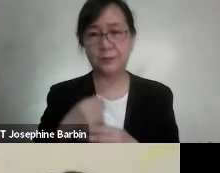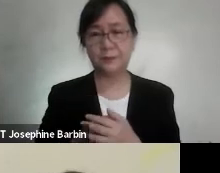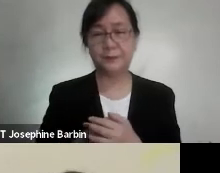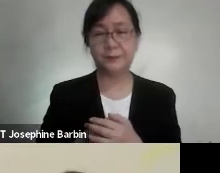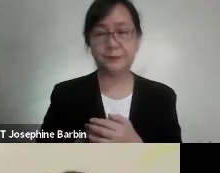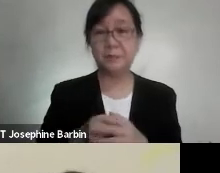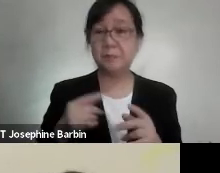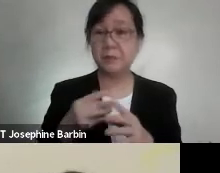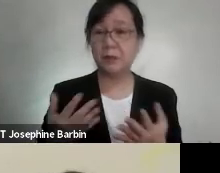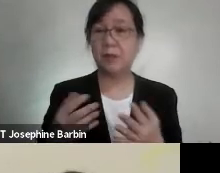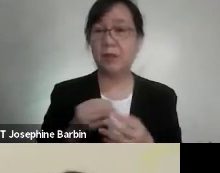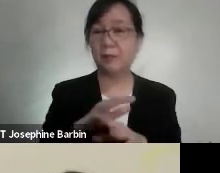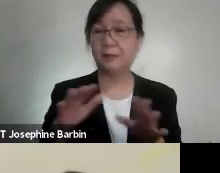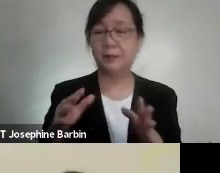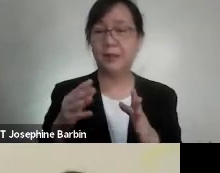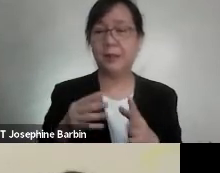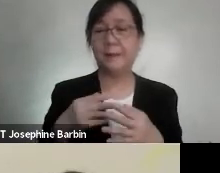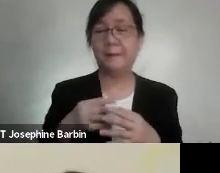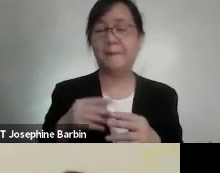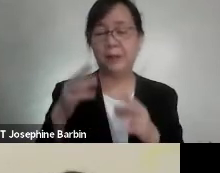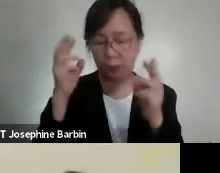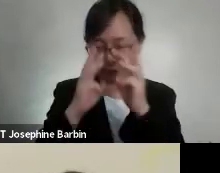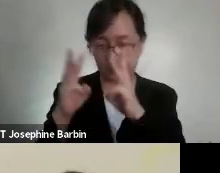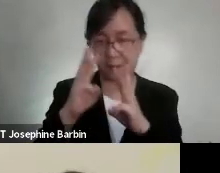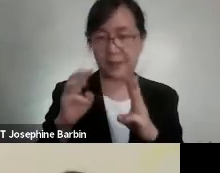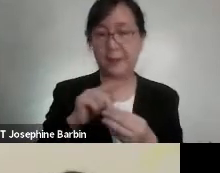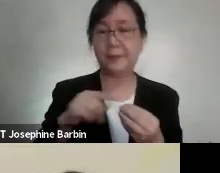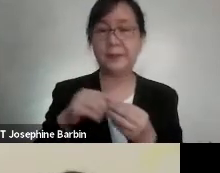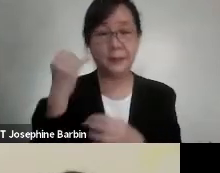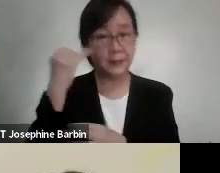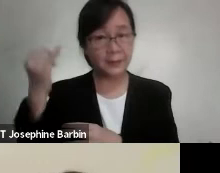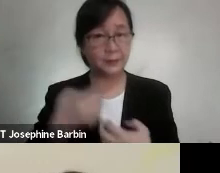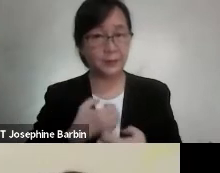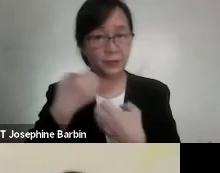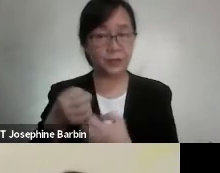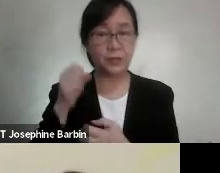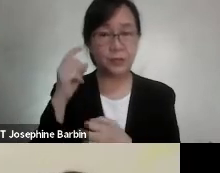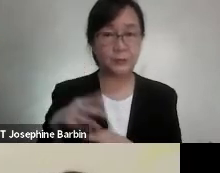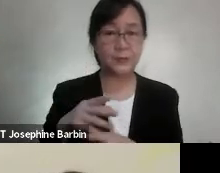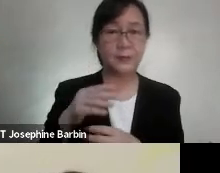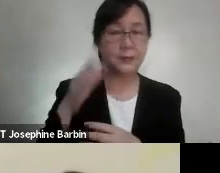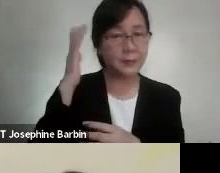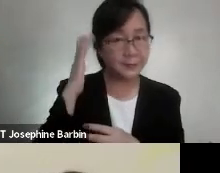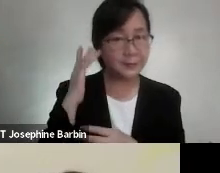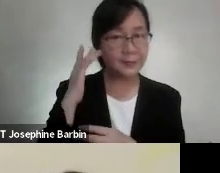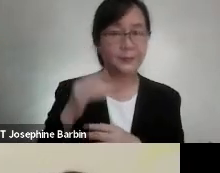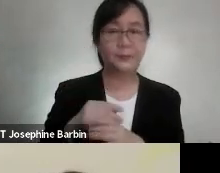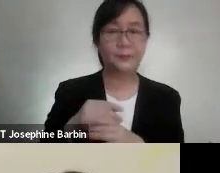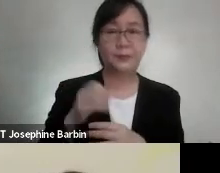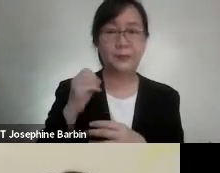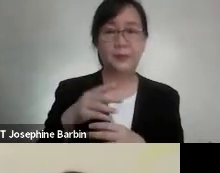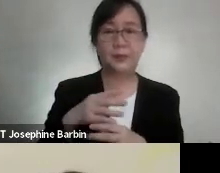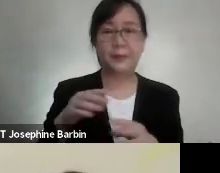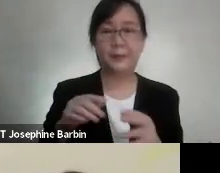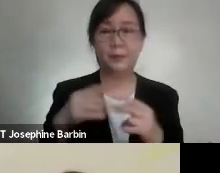But overall, they're very wary of the idea that their expression should be censored, right? They instead want